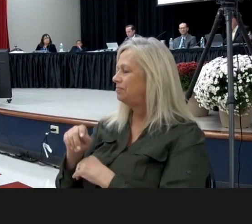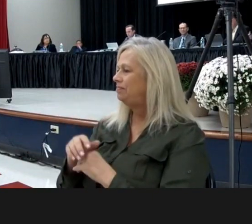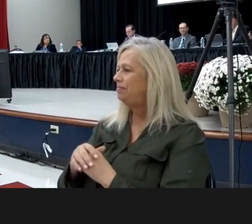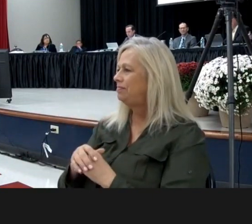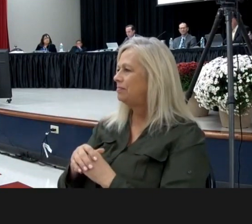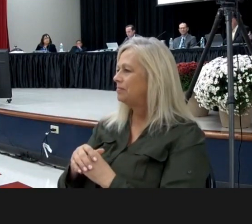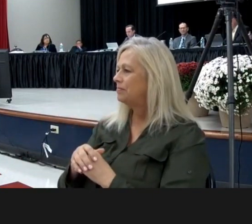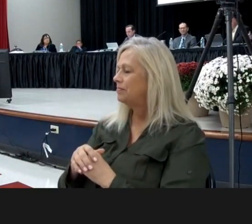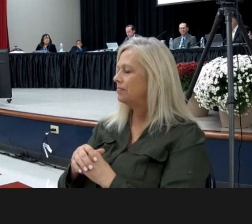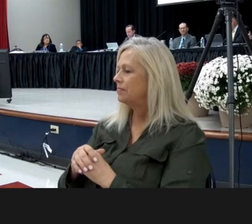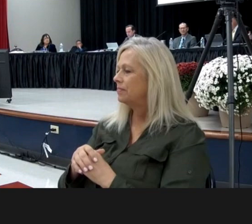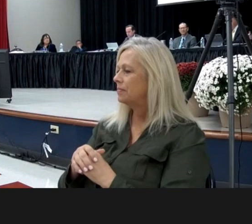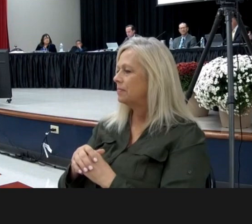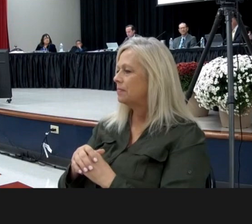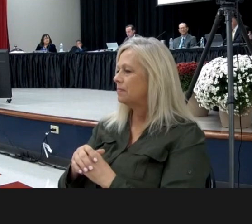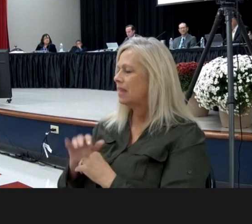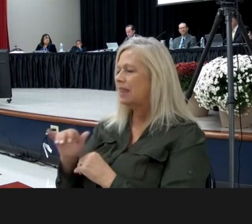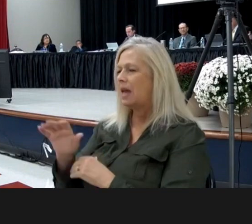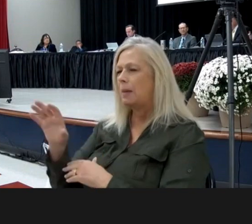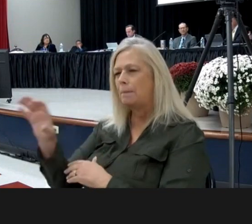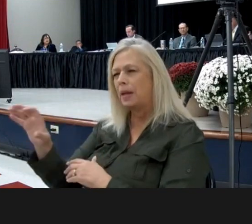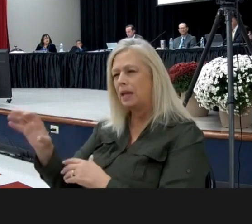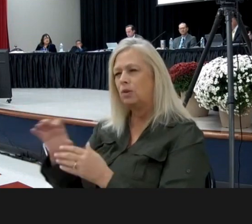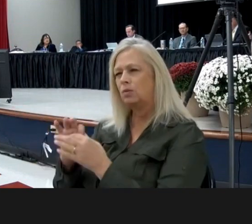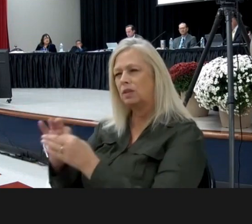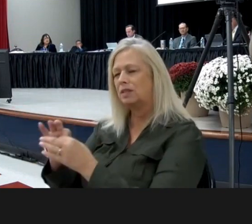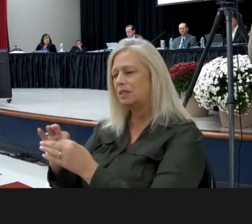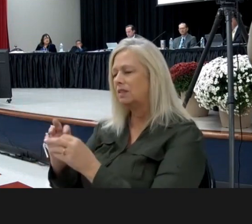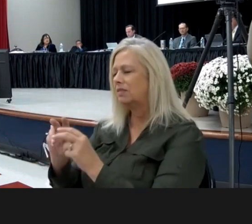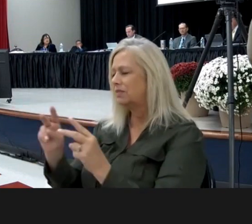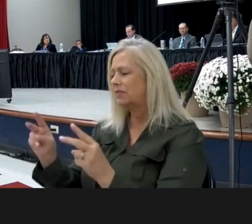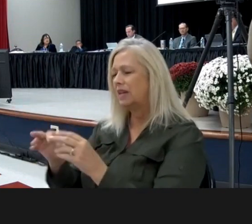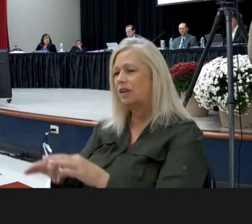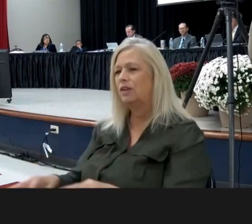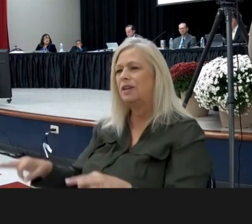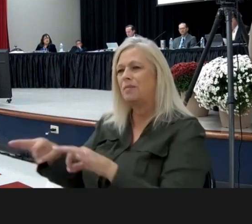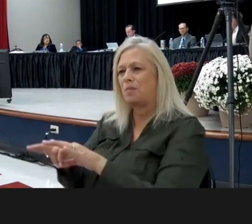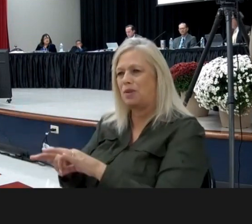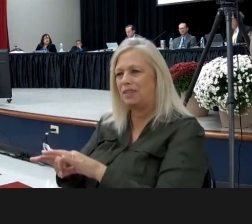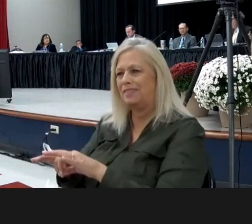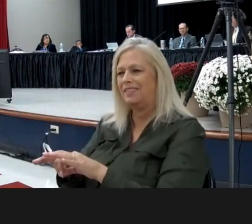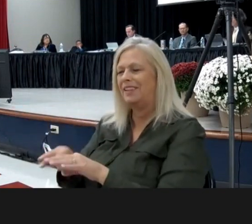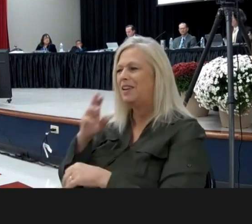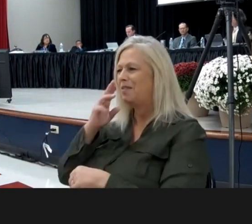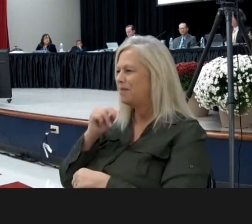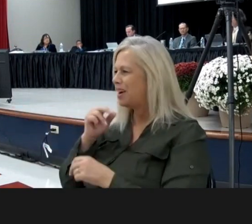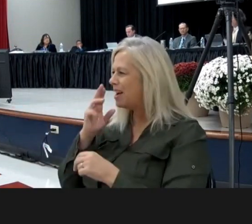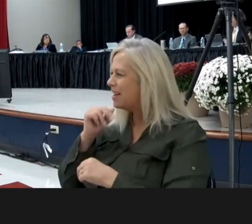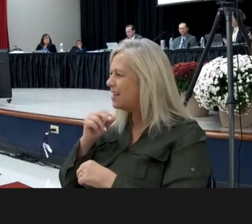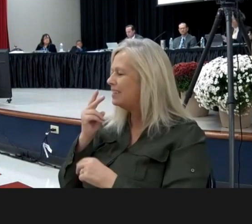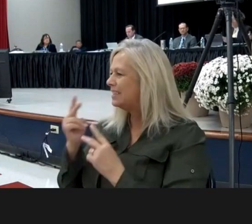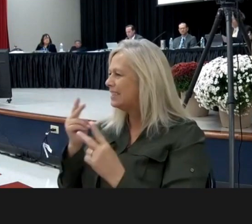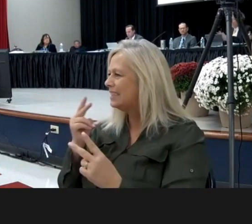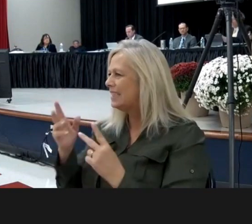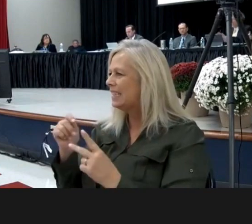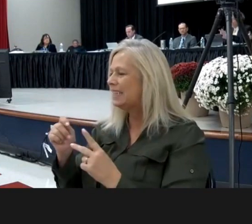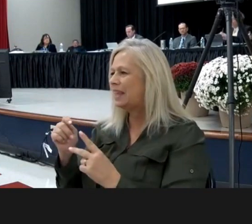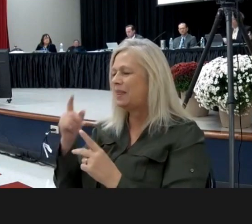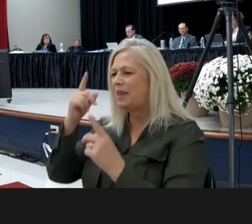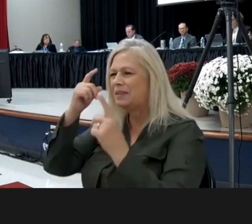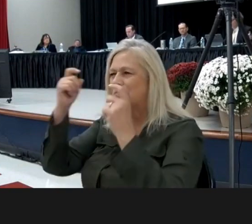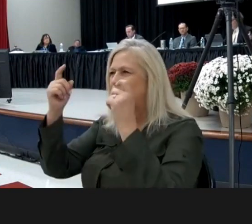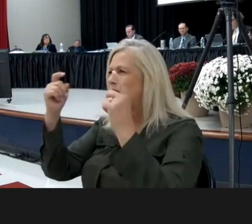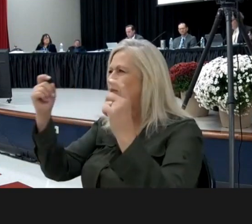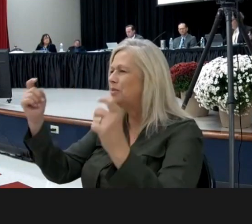And just the Baylor relationship is so important. It's fun to see that, all that going on out there in the pavilion, and dream on these pictures are